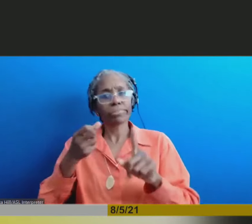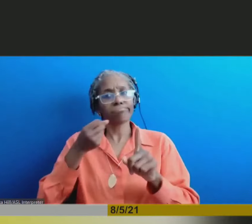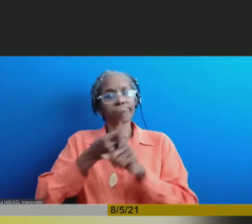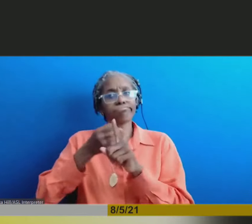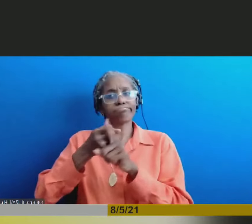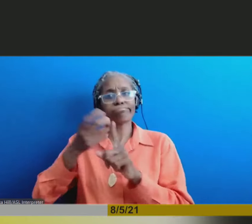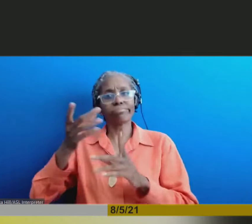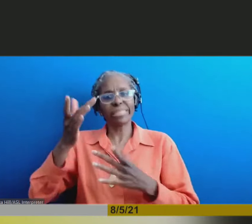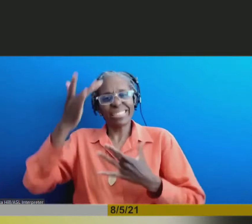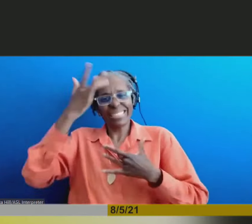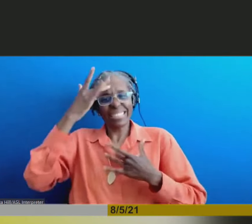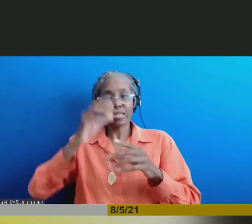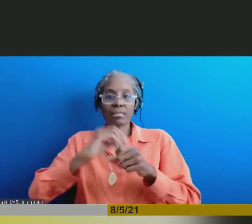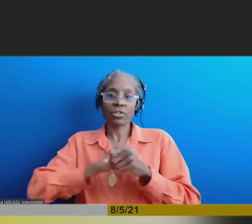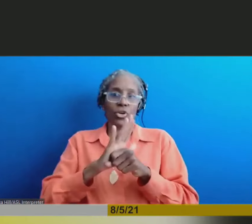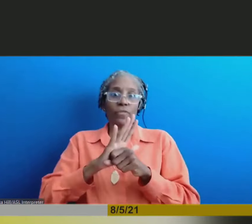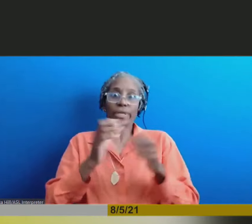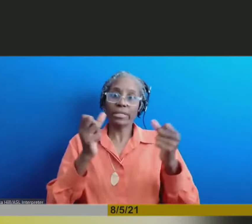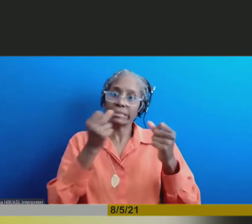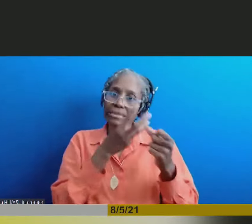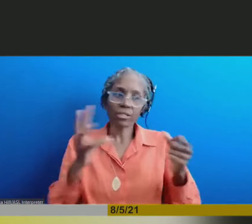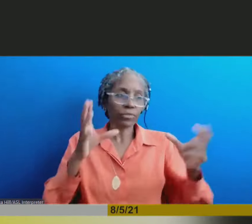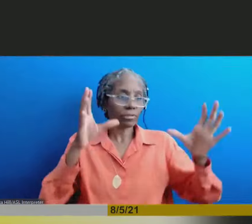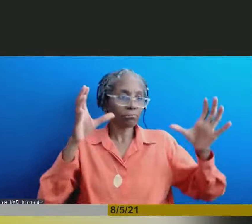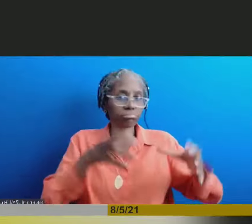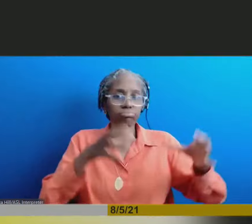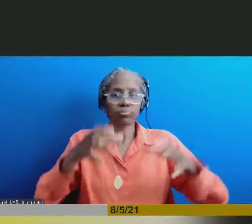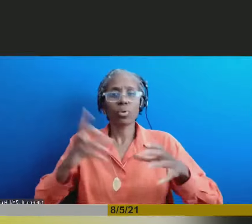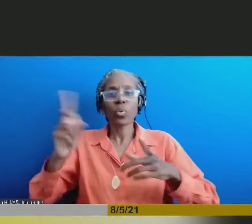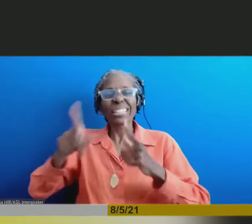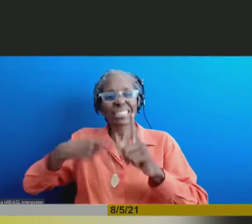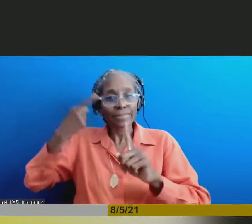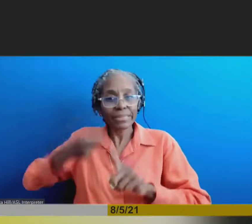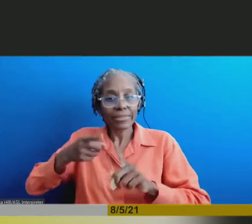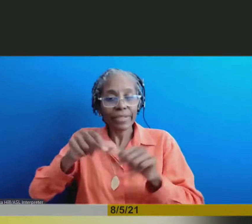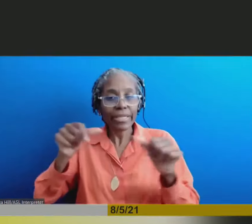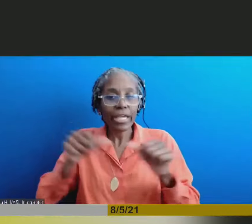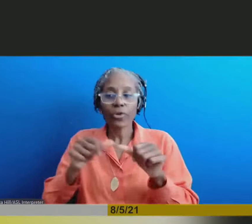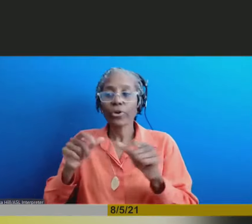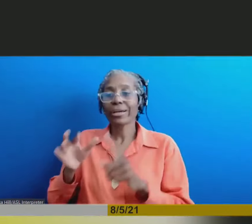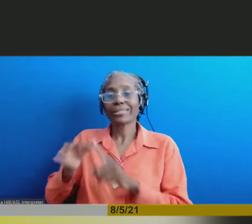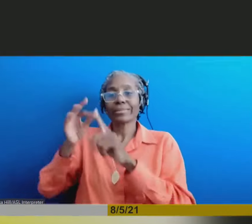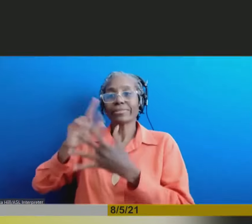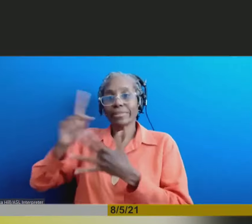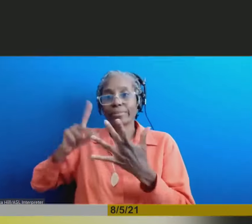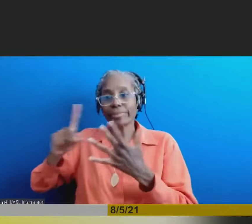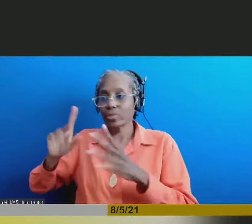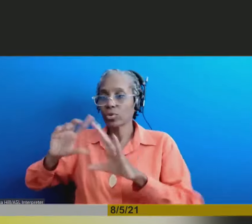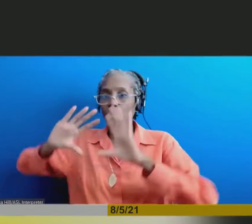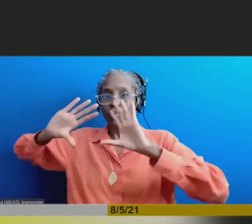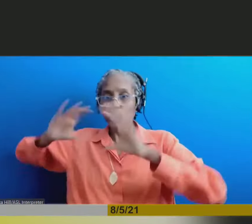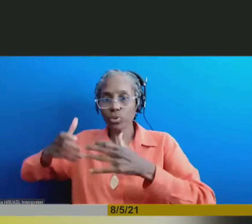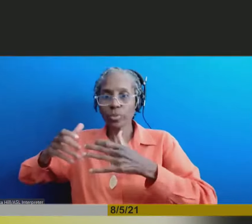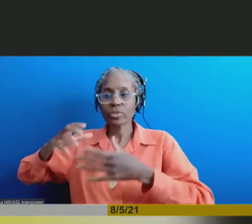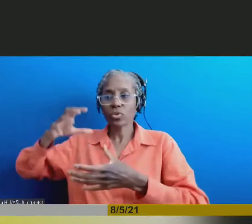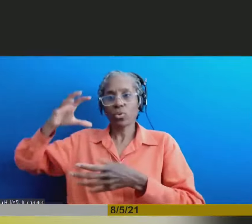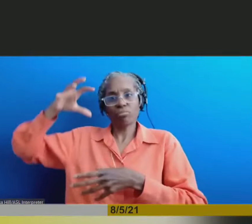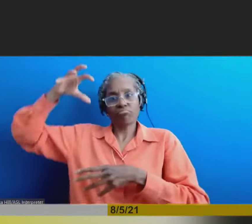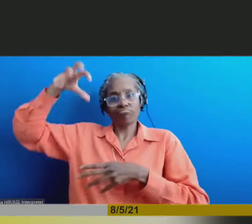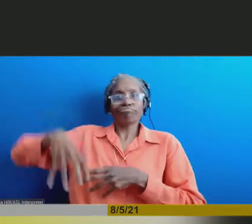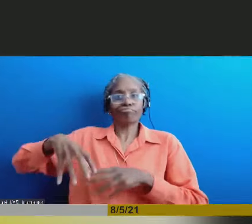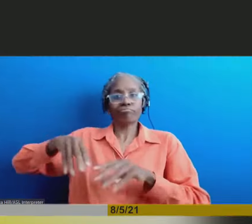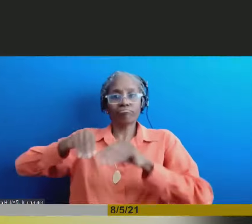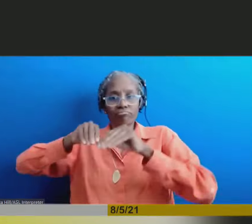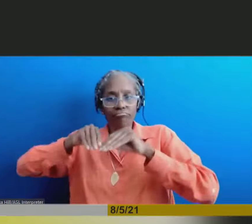but any particular places or demographics or clusters? Yeah, well, I